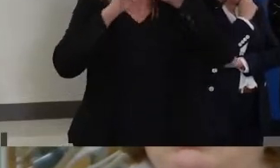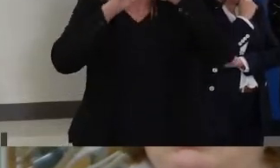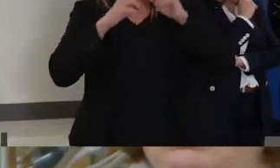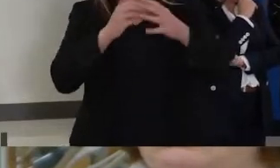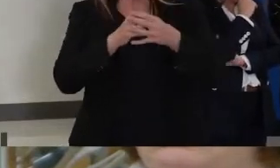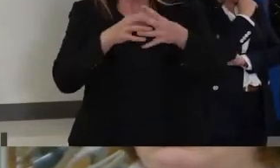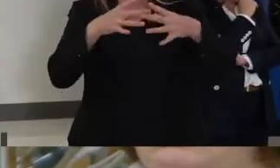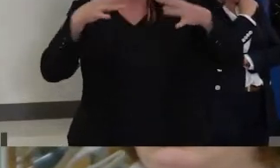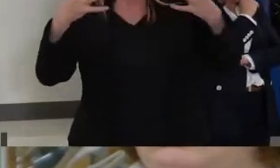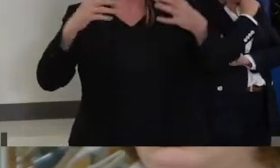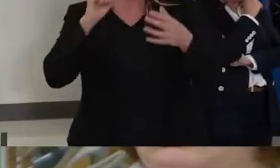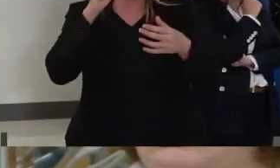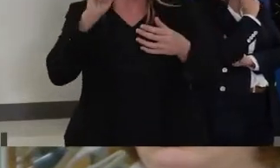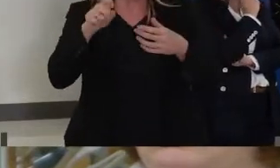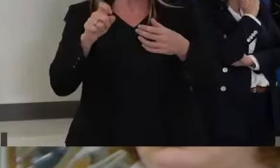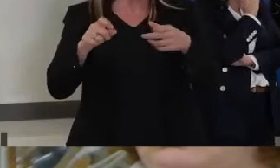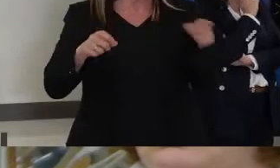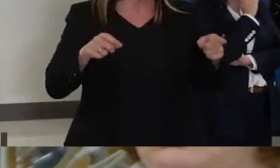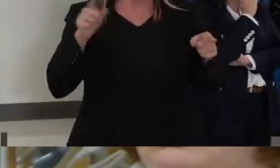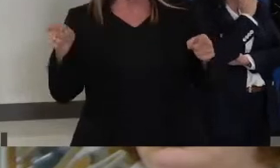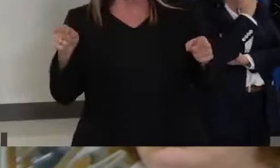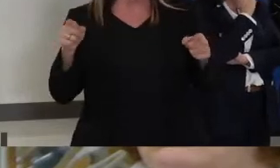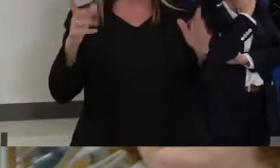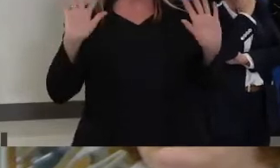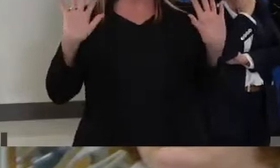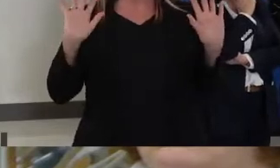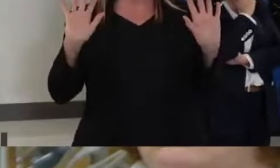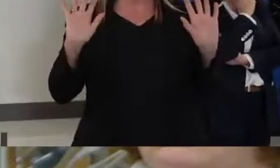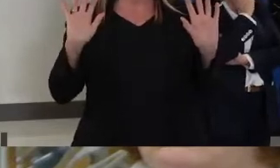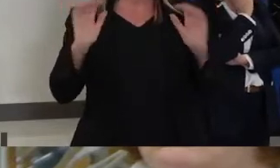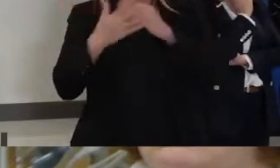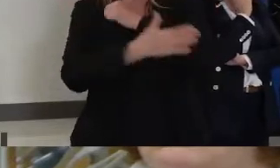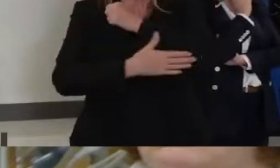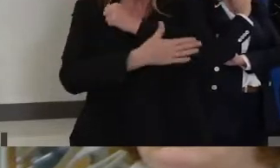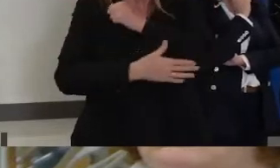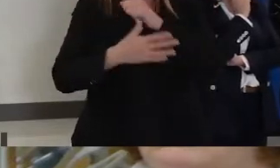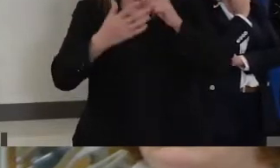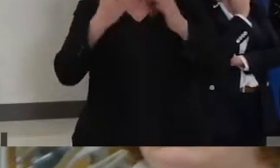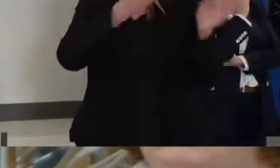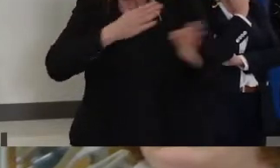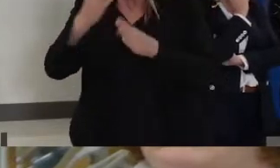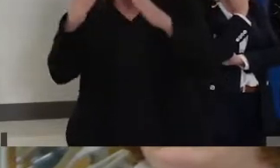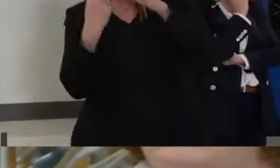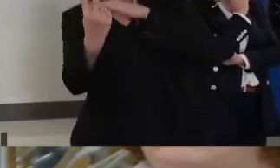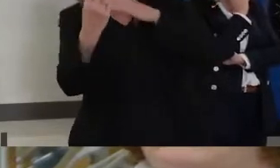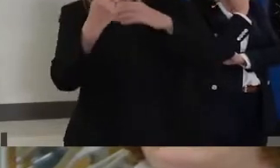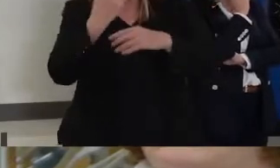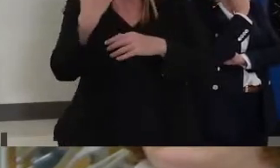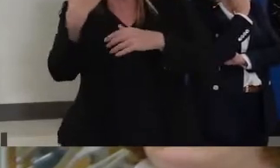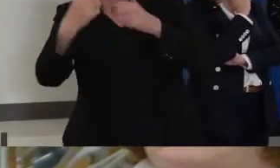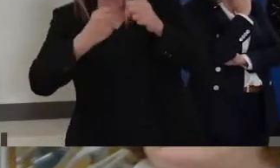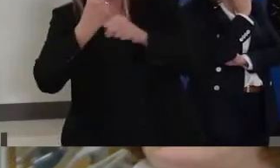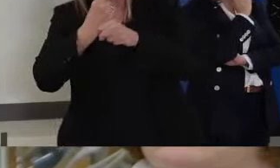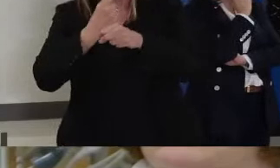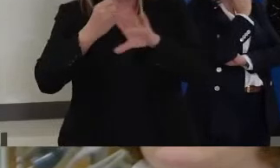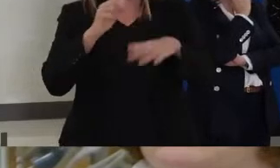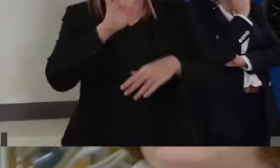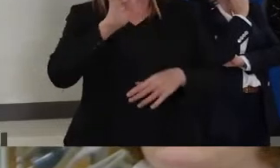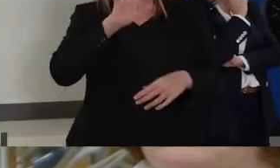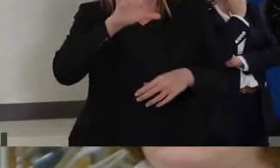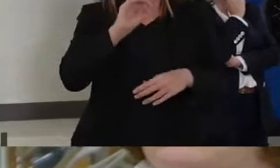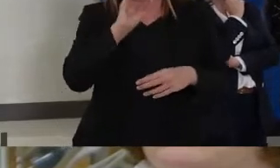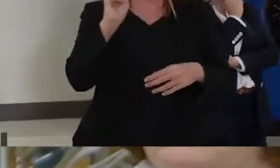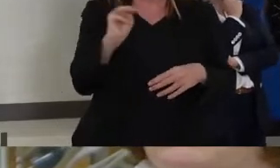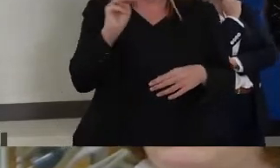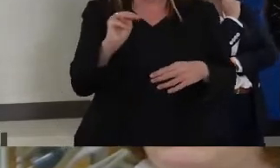a choice between this or that necessarily. The counties are planning 2-3 years ahead with the growth in the money. It went from $750 million